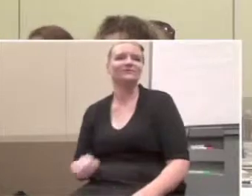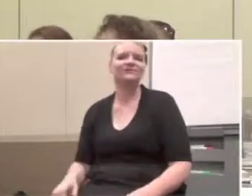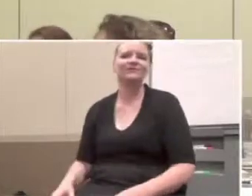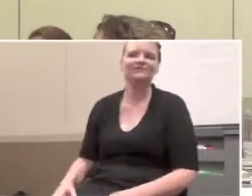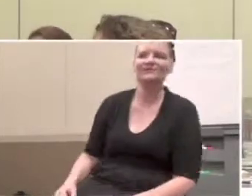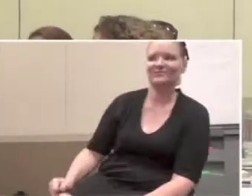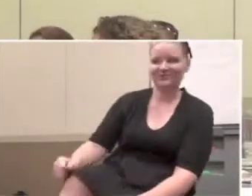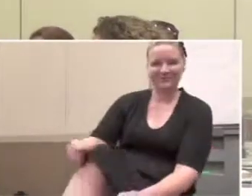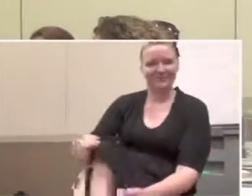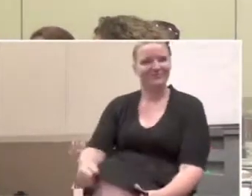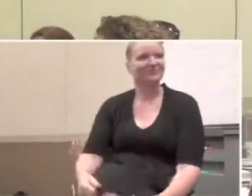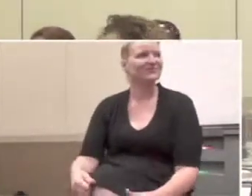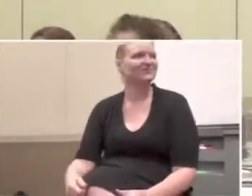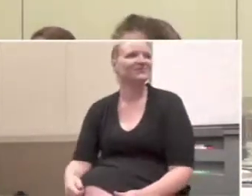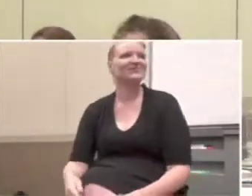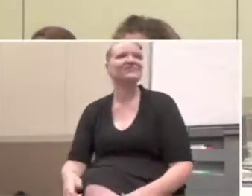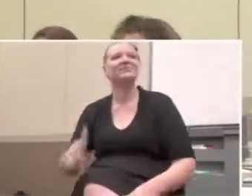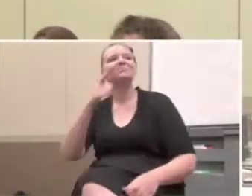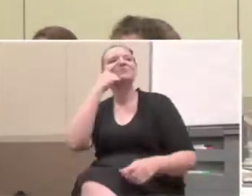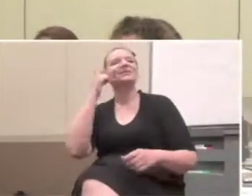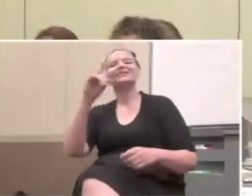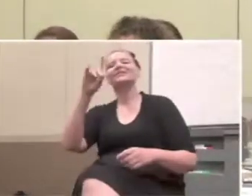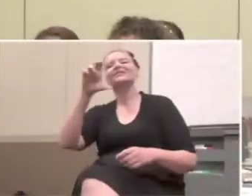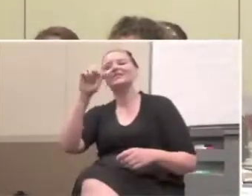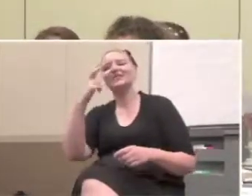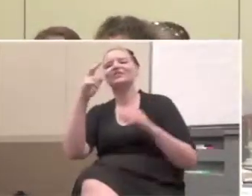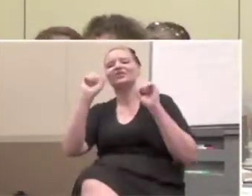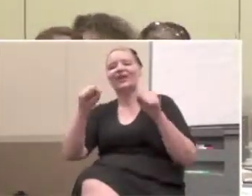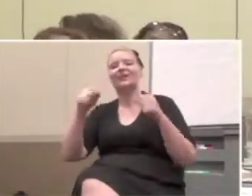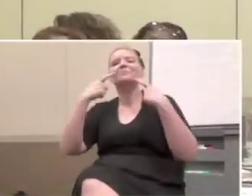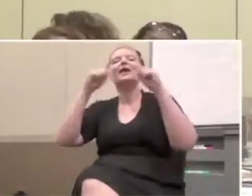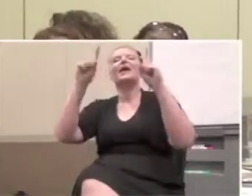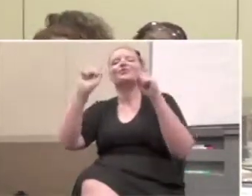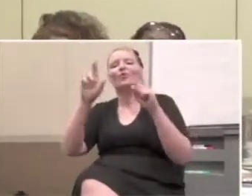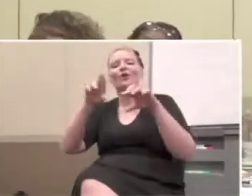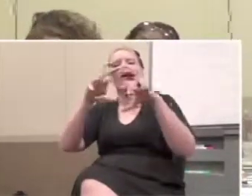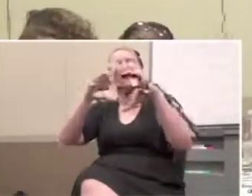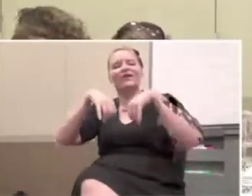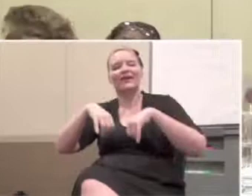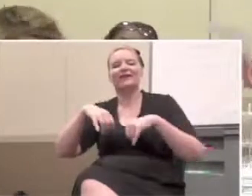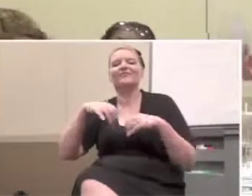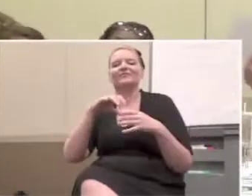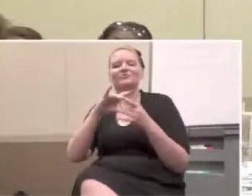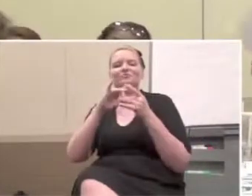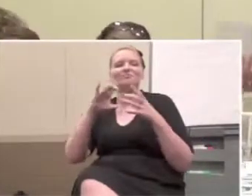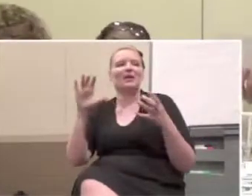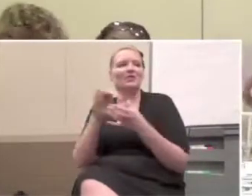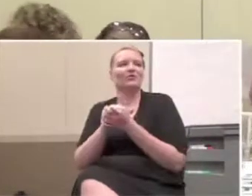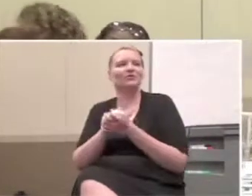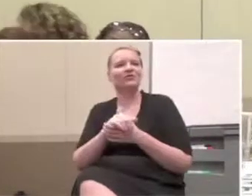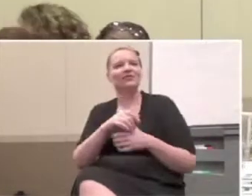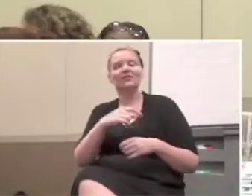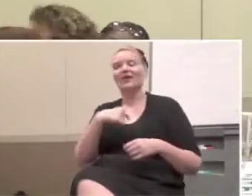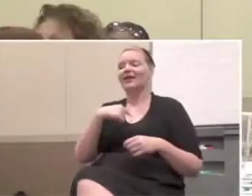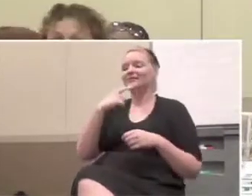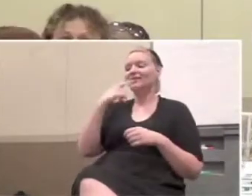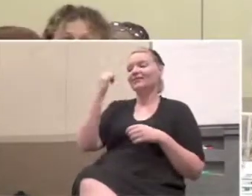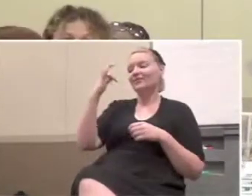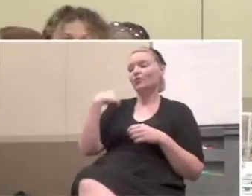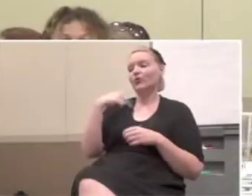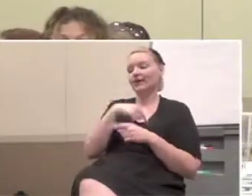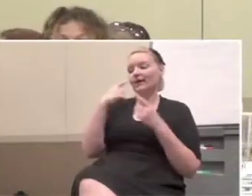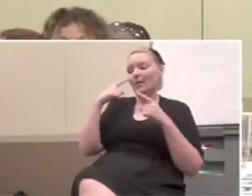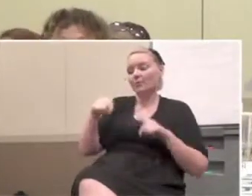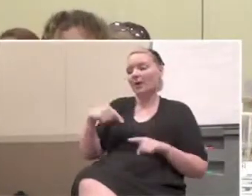Because dishes can make or break a marriage, right? And then I said, well, if we're compromising, I would